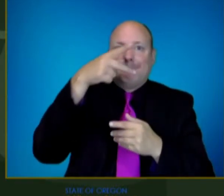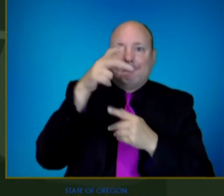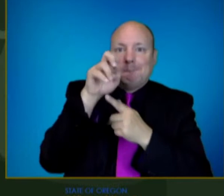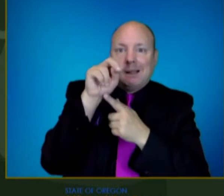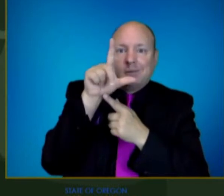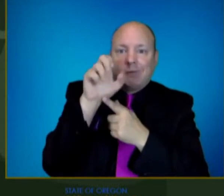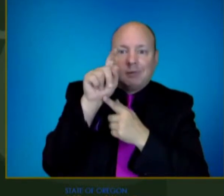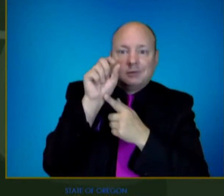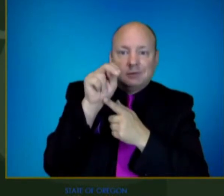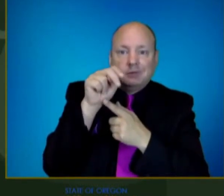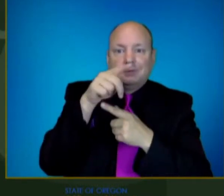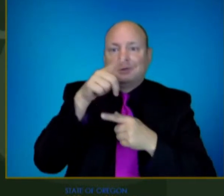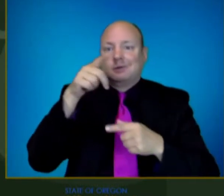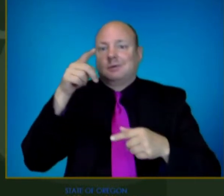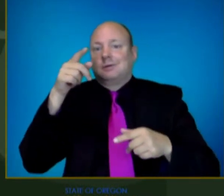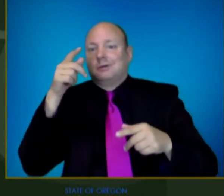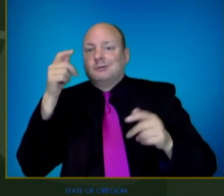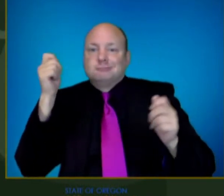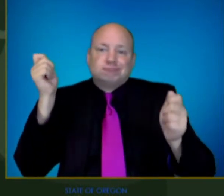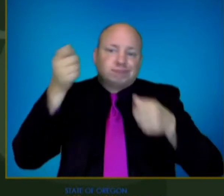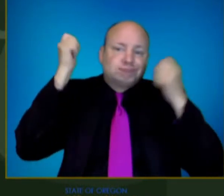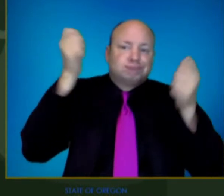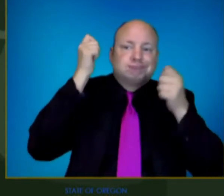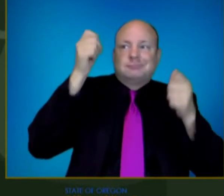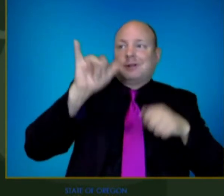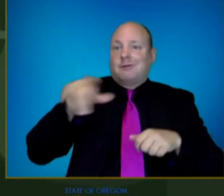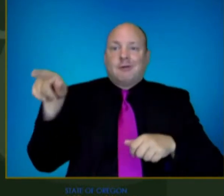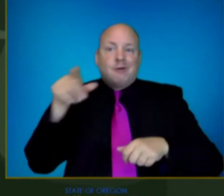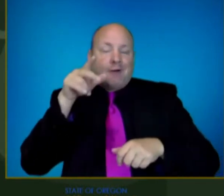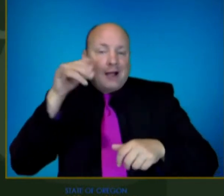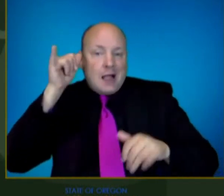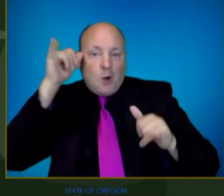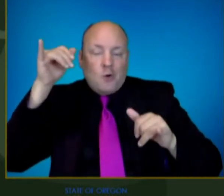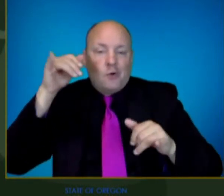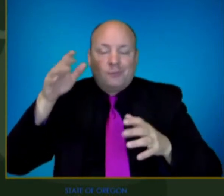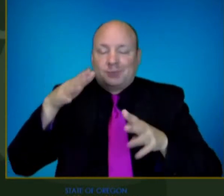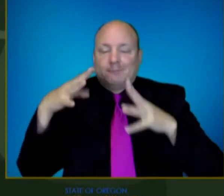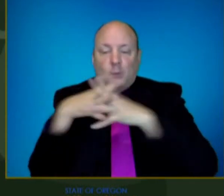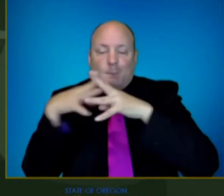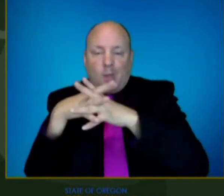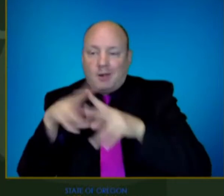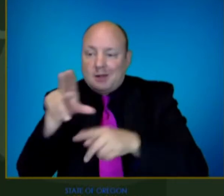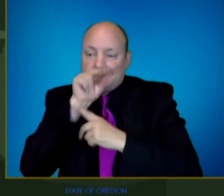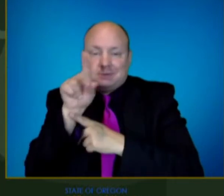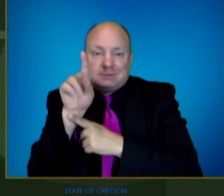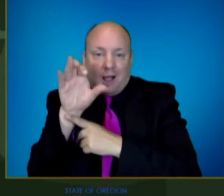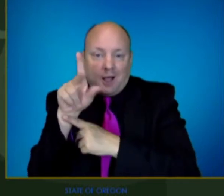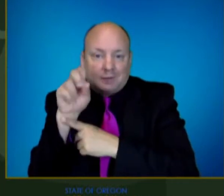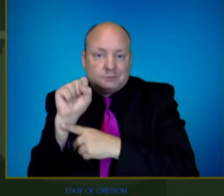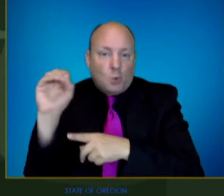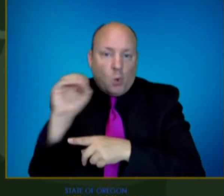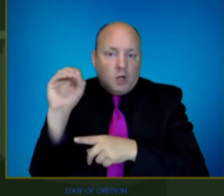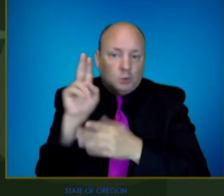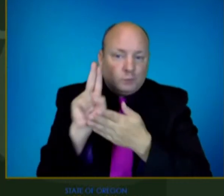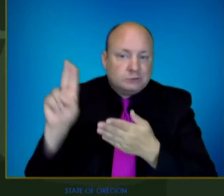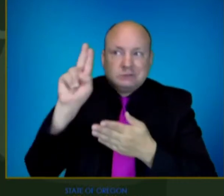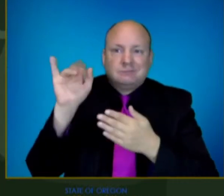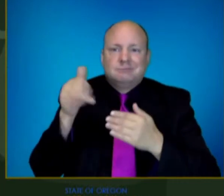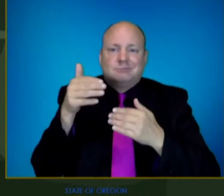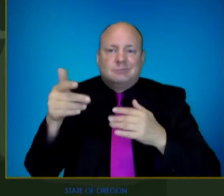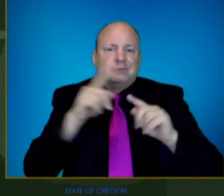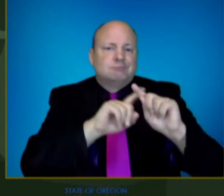So again, I would encourage public and private employers to take actions to protect